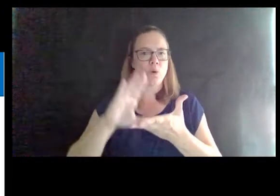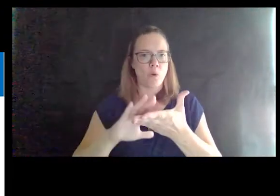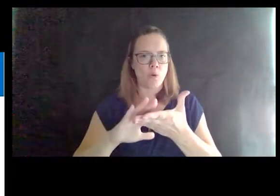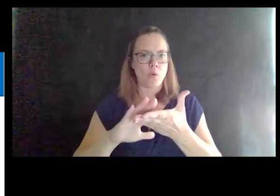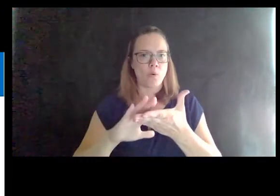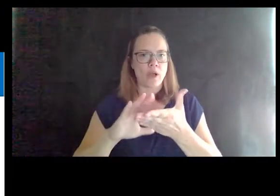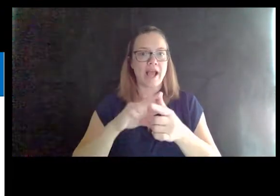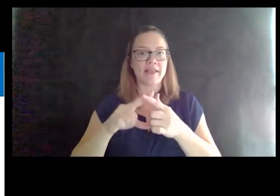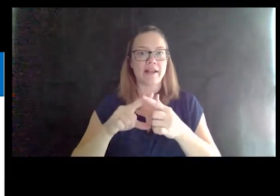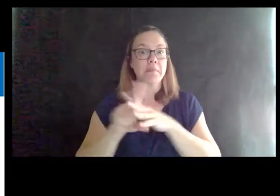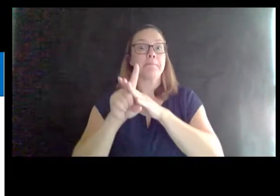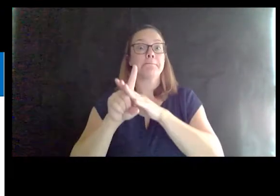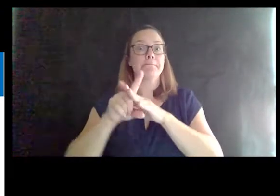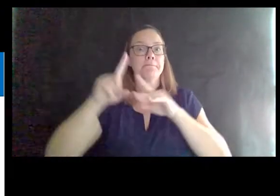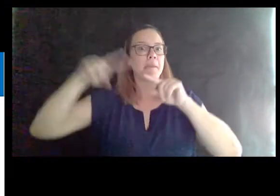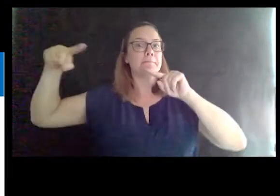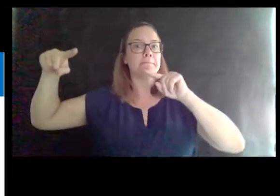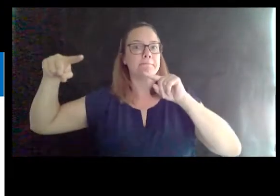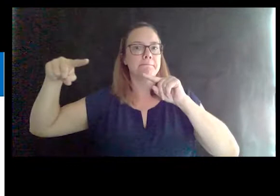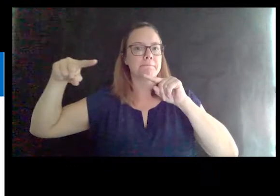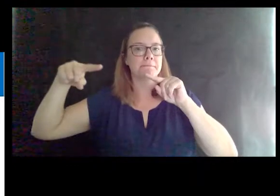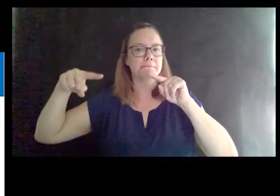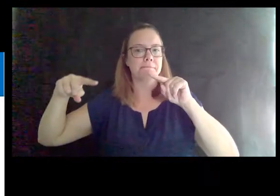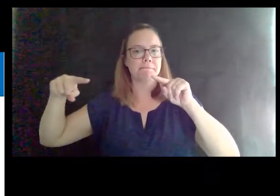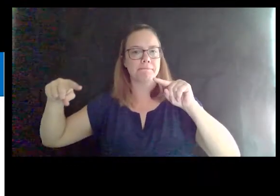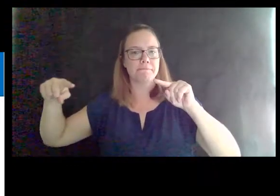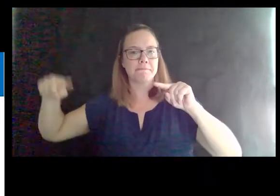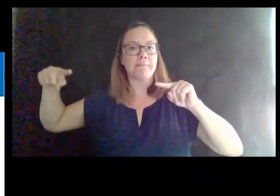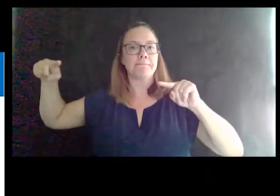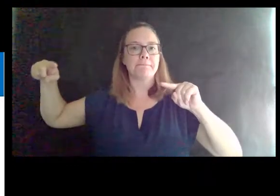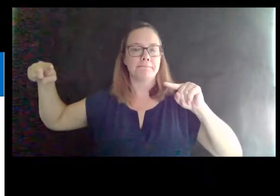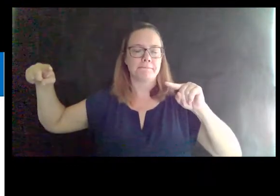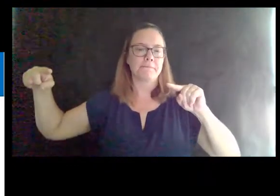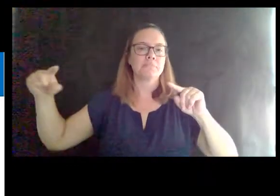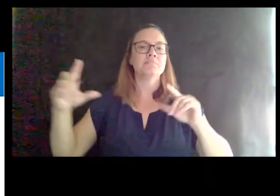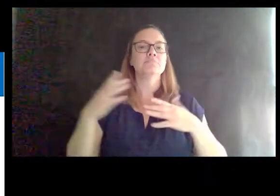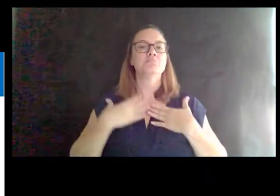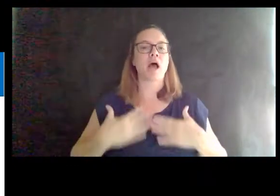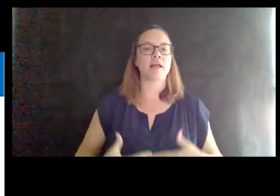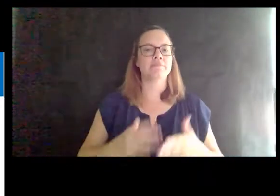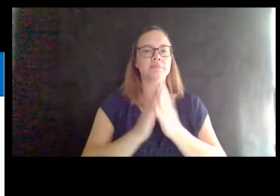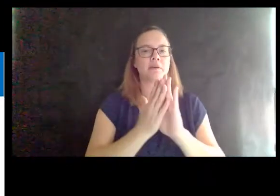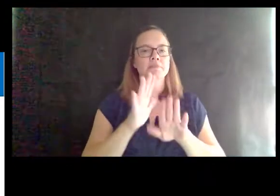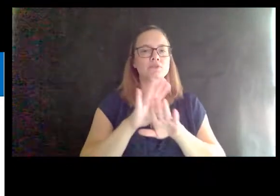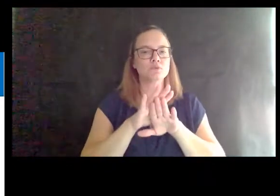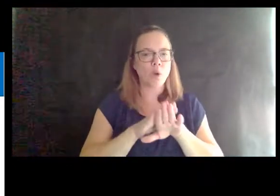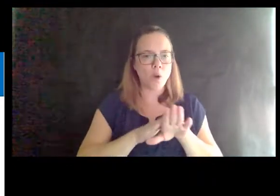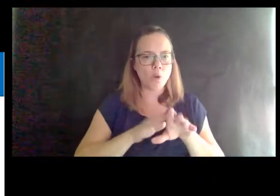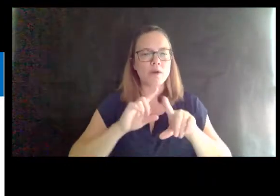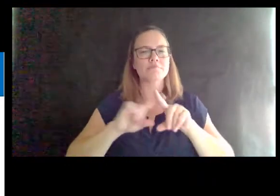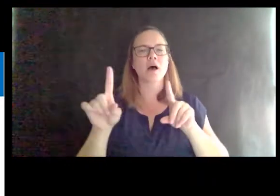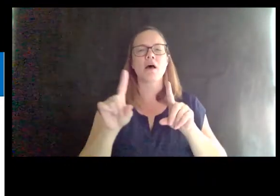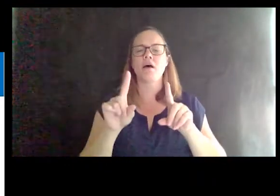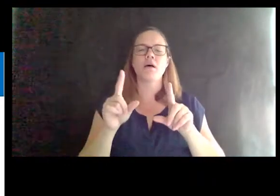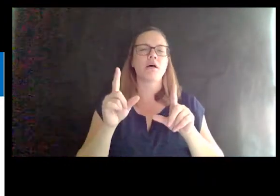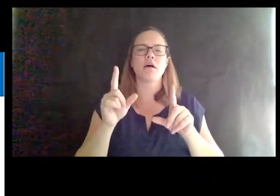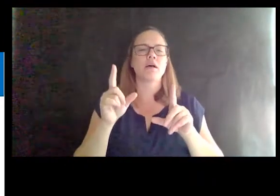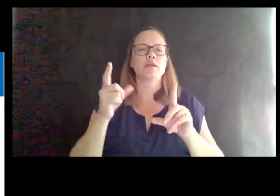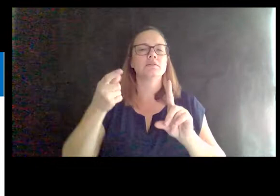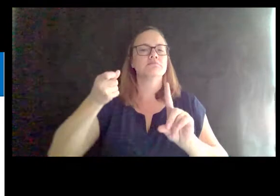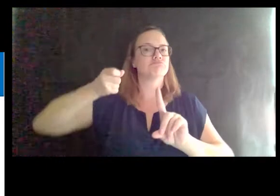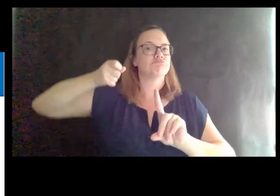rapid brain waves. So again, the body's starting to slow down but you're getting these sudden bursts of